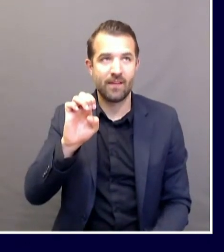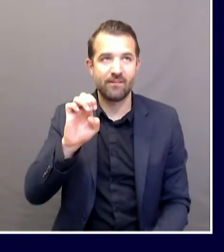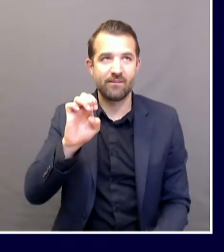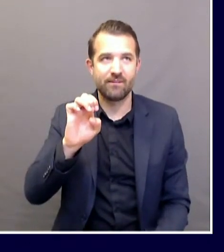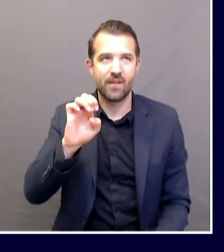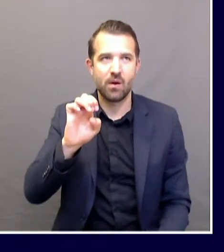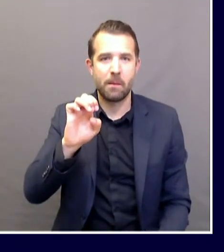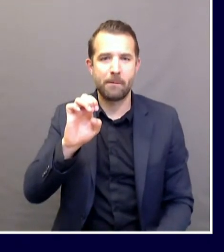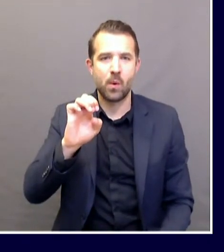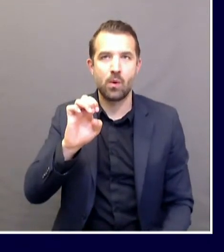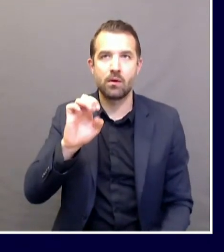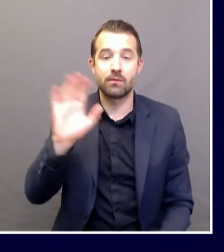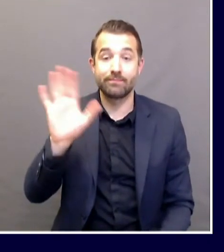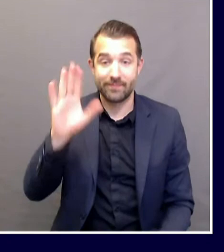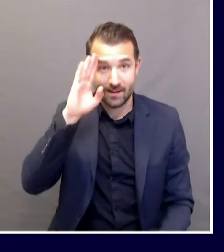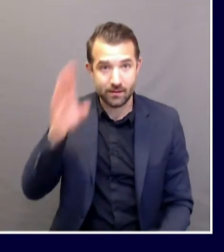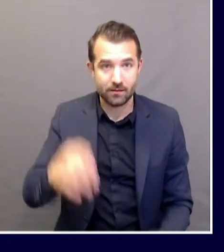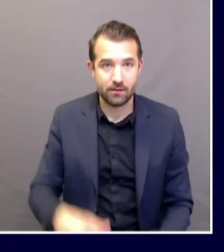Yes, hi.